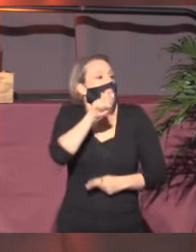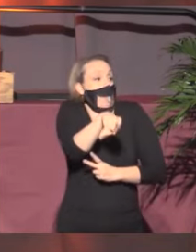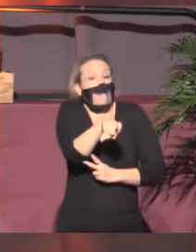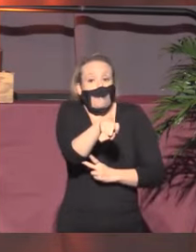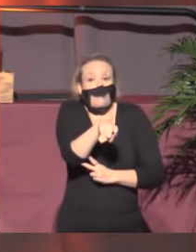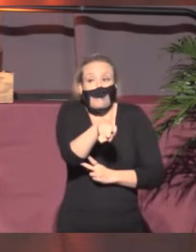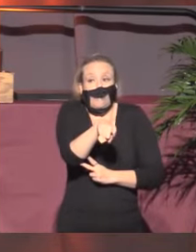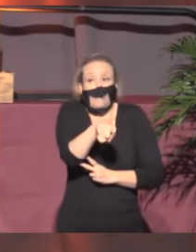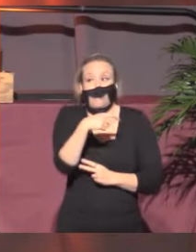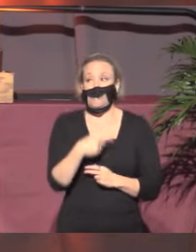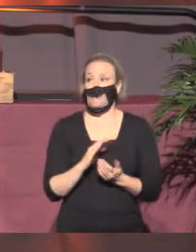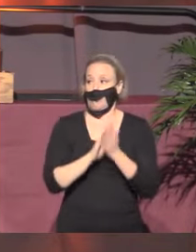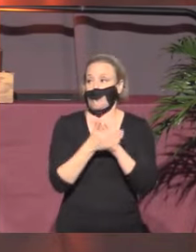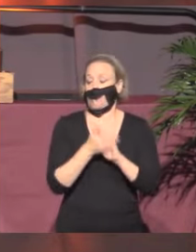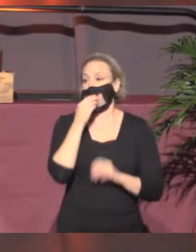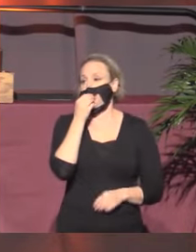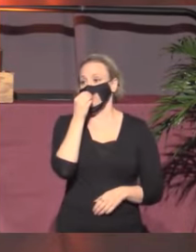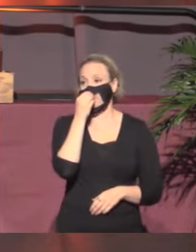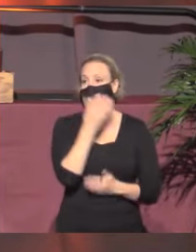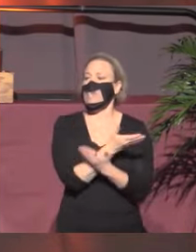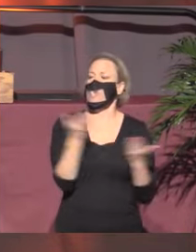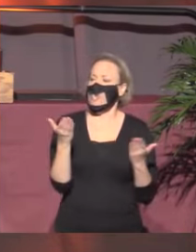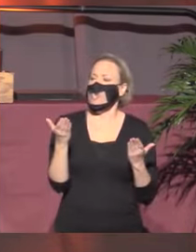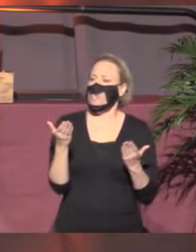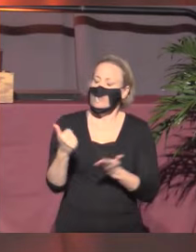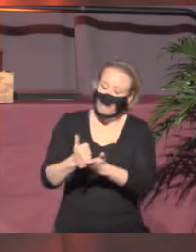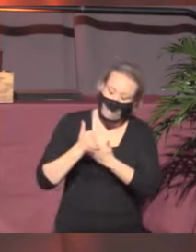us by pushing us to move forward.